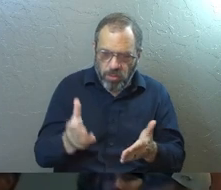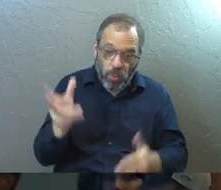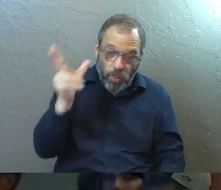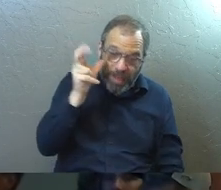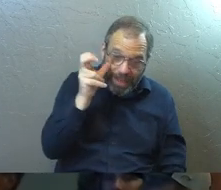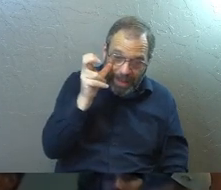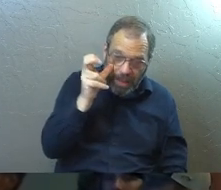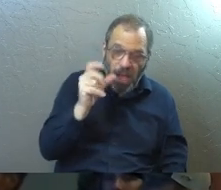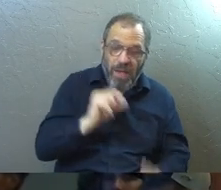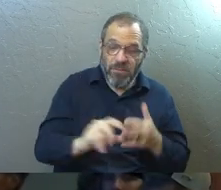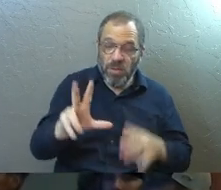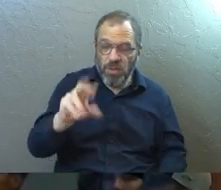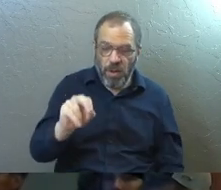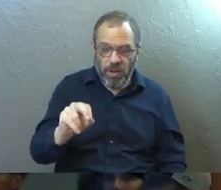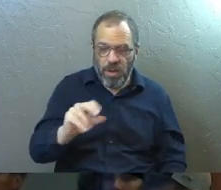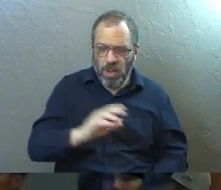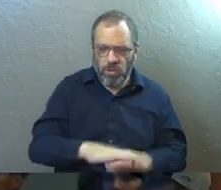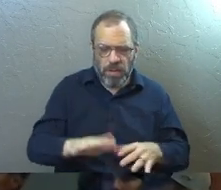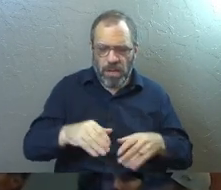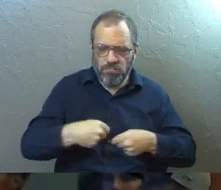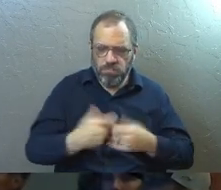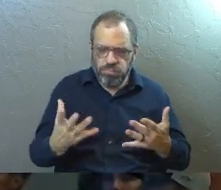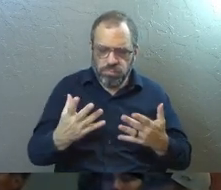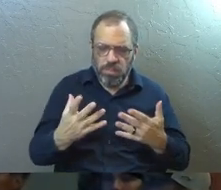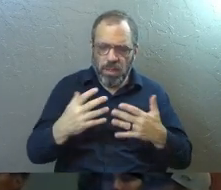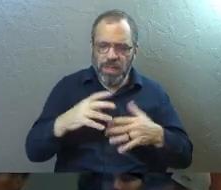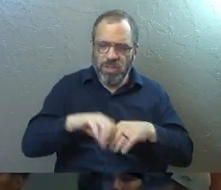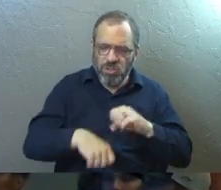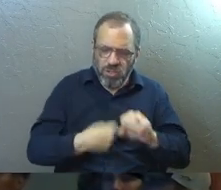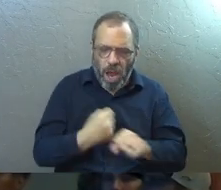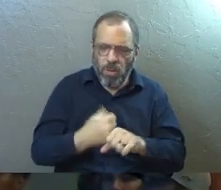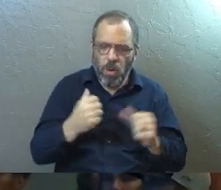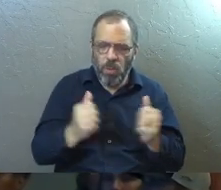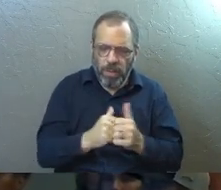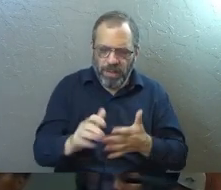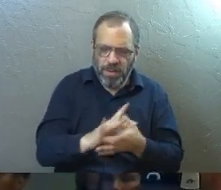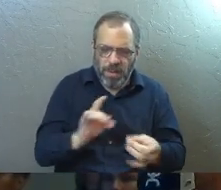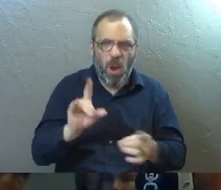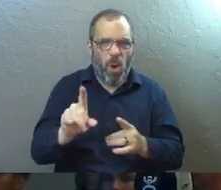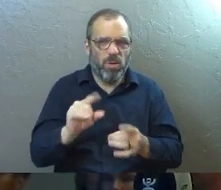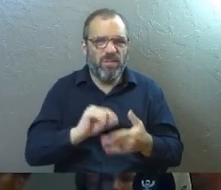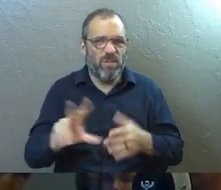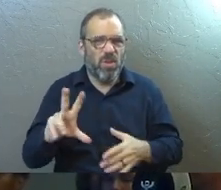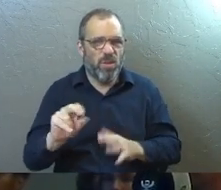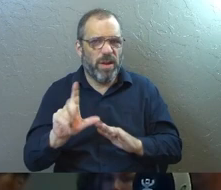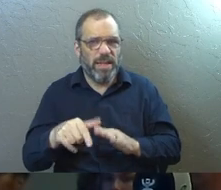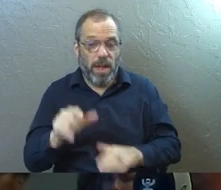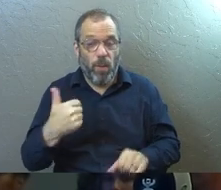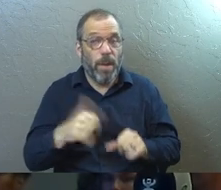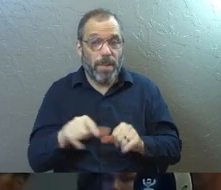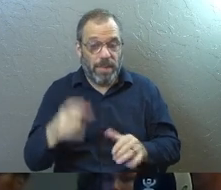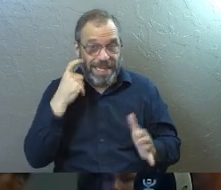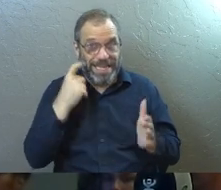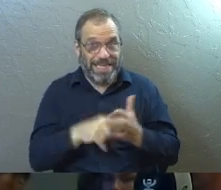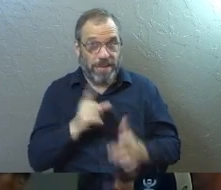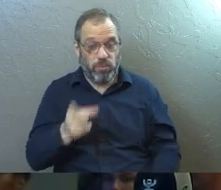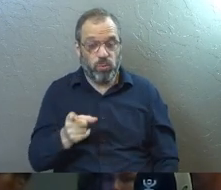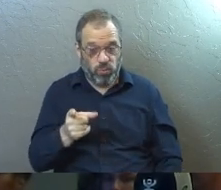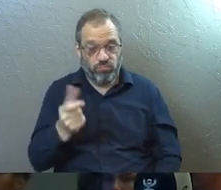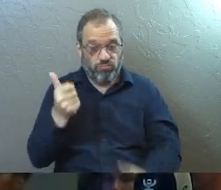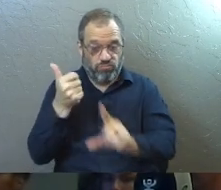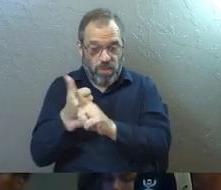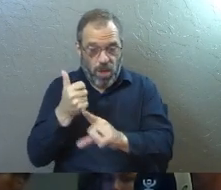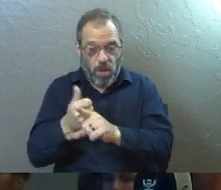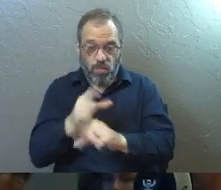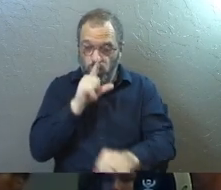hear them. Verse 30, do not bring sorrow to God's Holy Spirit by the way you live. We'll come back to that one. Remember, he has identified you as his